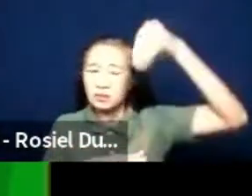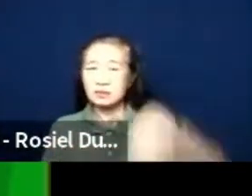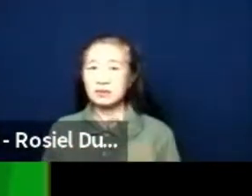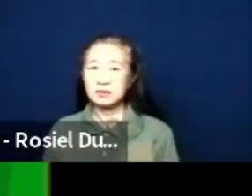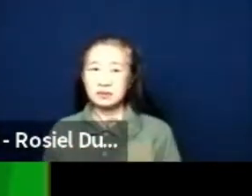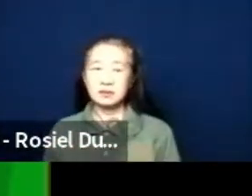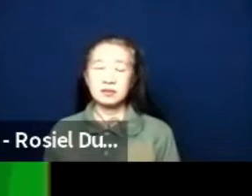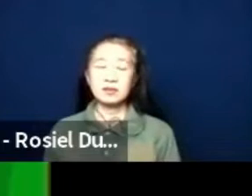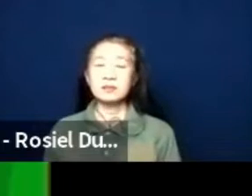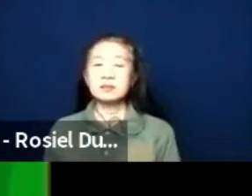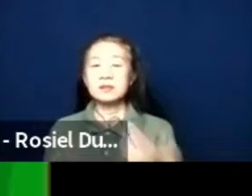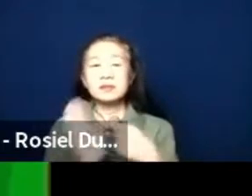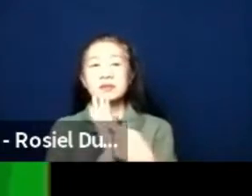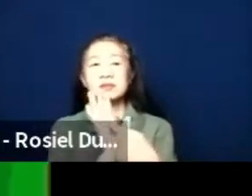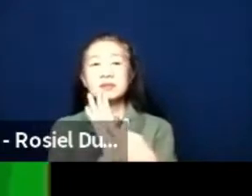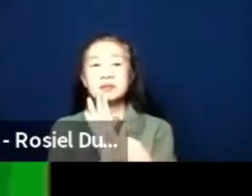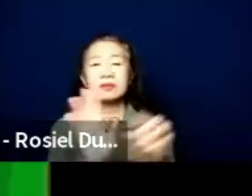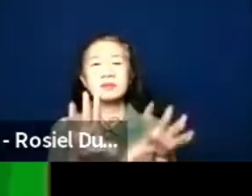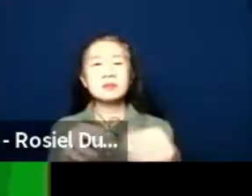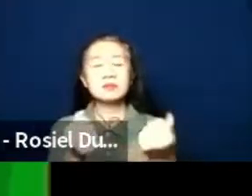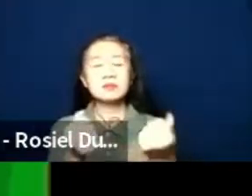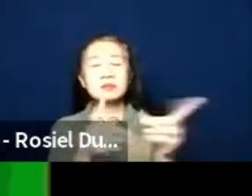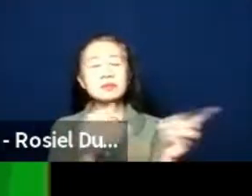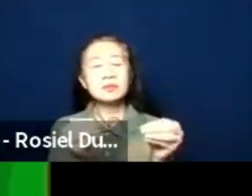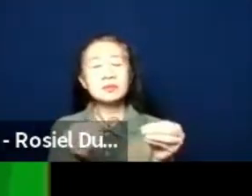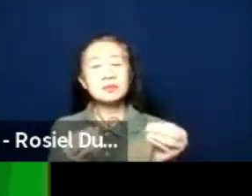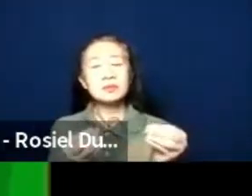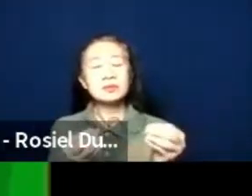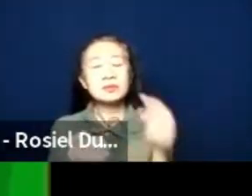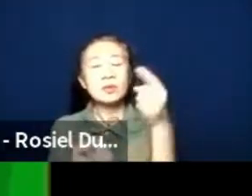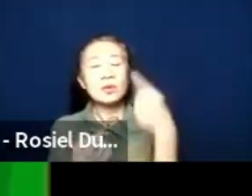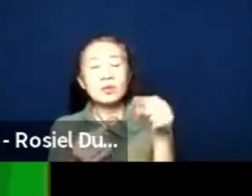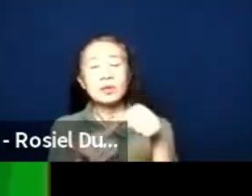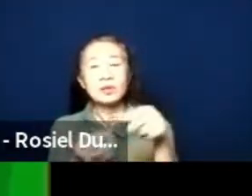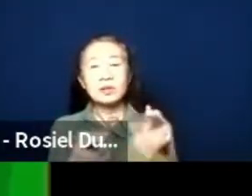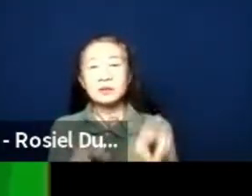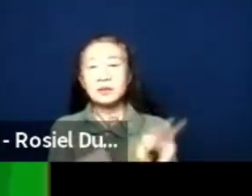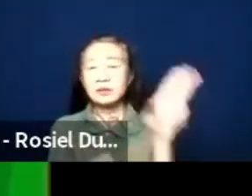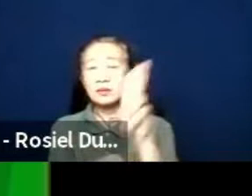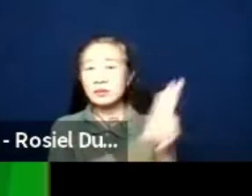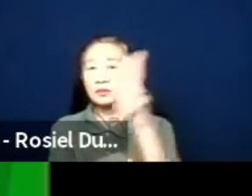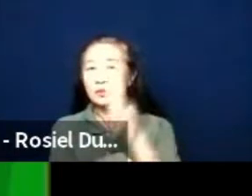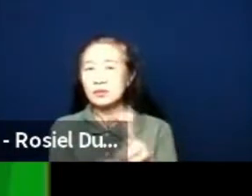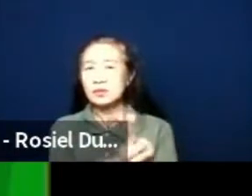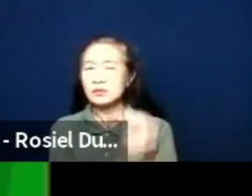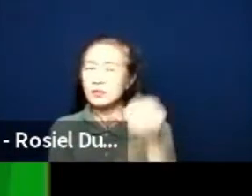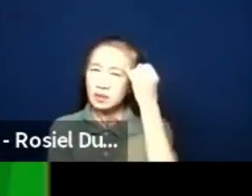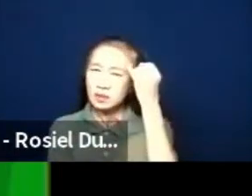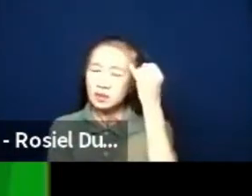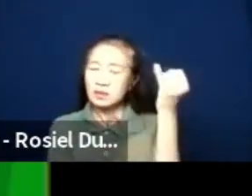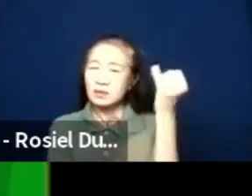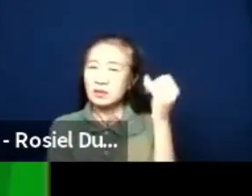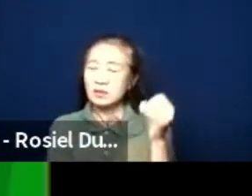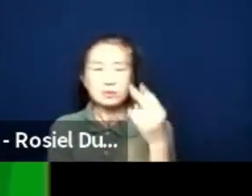some indicators and steps to take if the situation arises. Use common sense and available information to assess